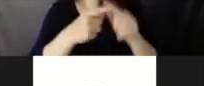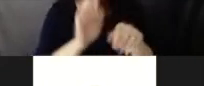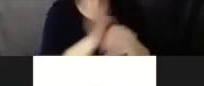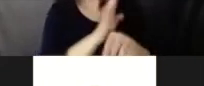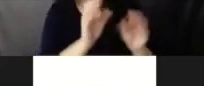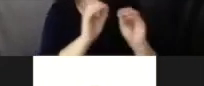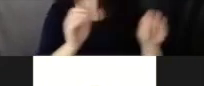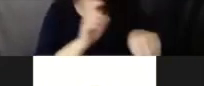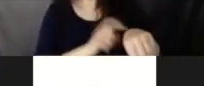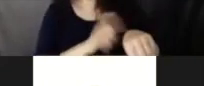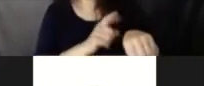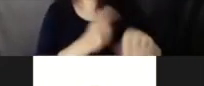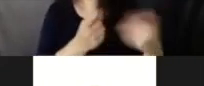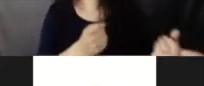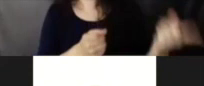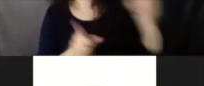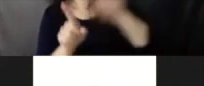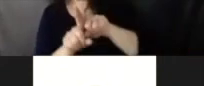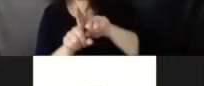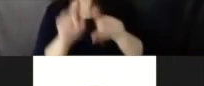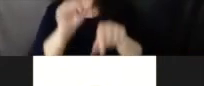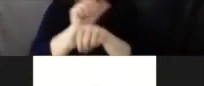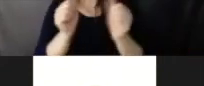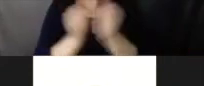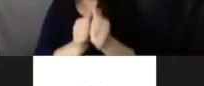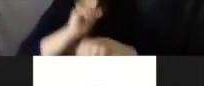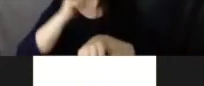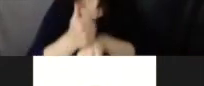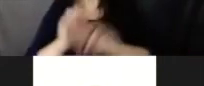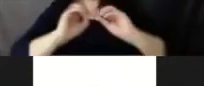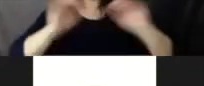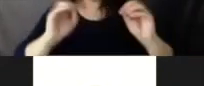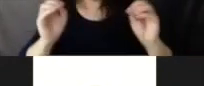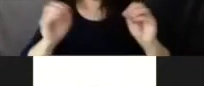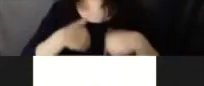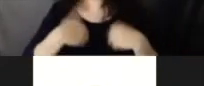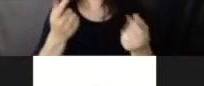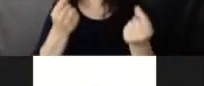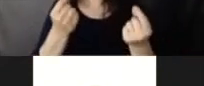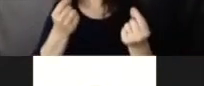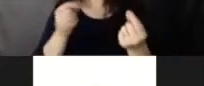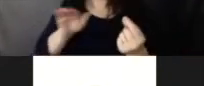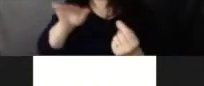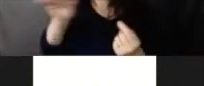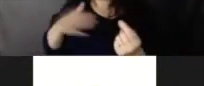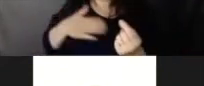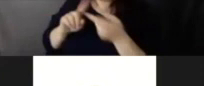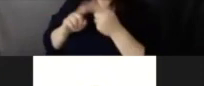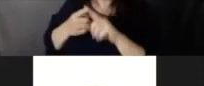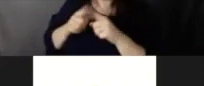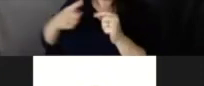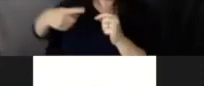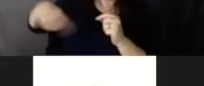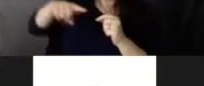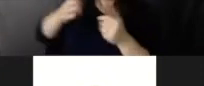me and to work with me. So what I was doing is I was asking my own friends, even my neighbors, and